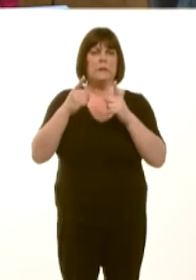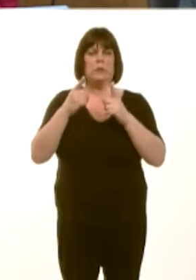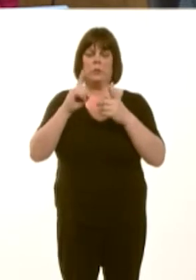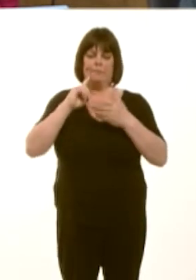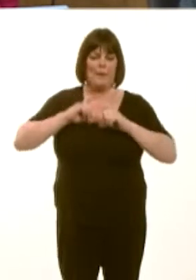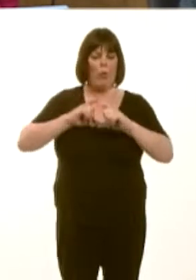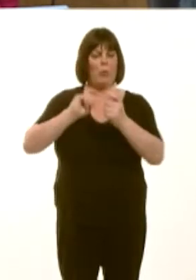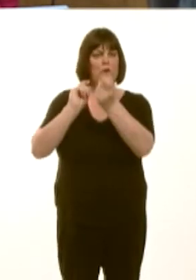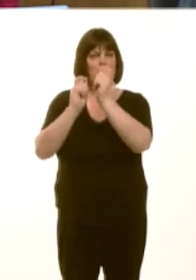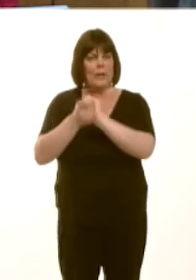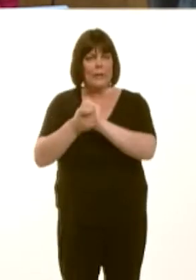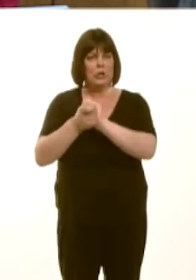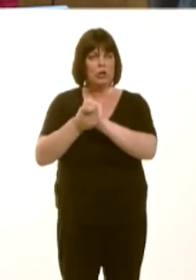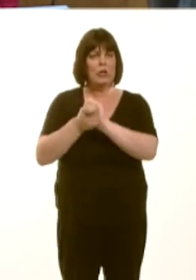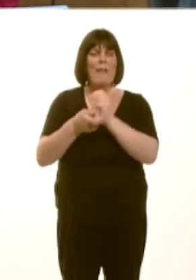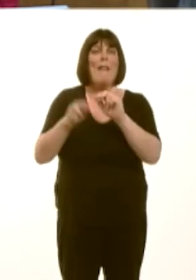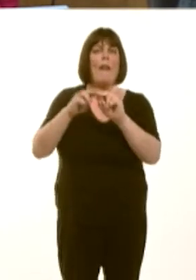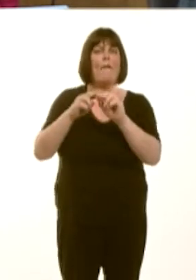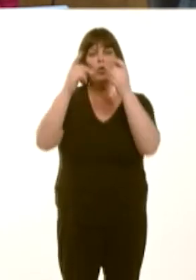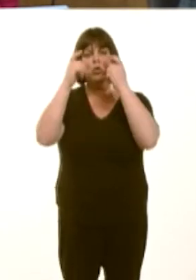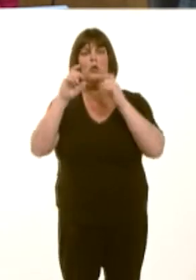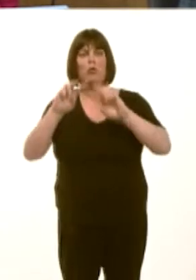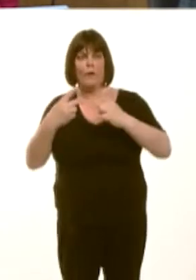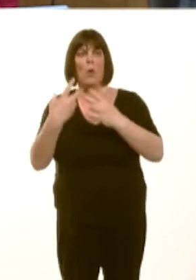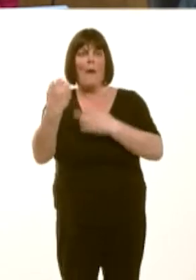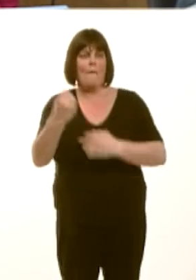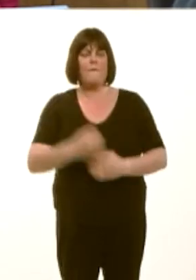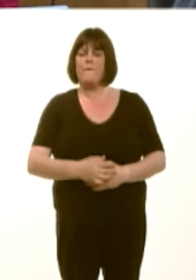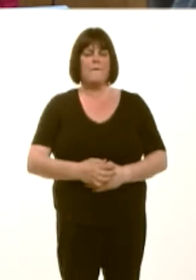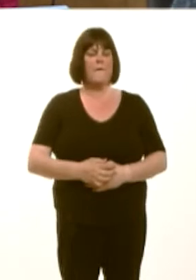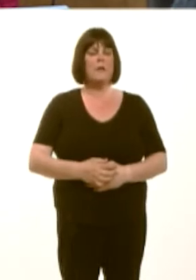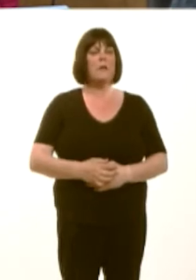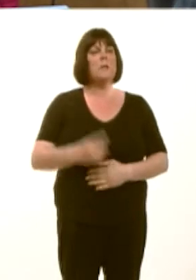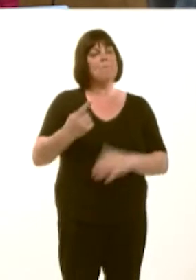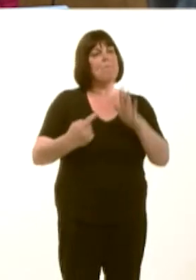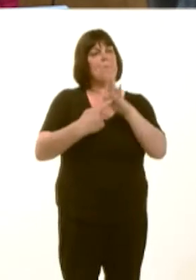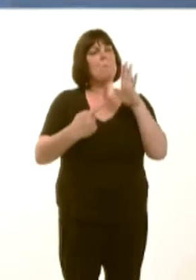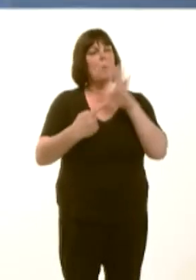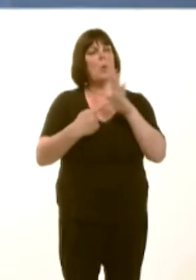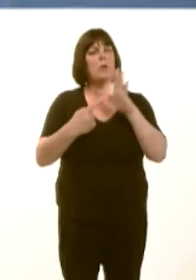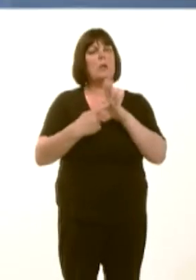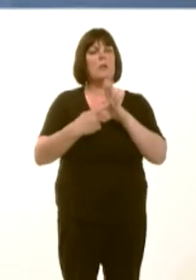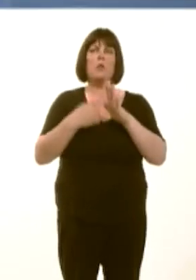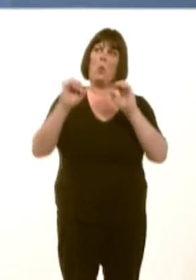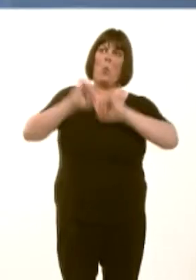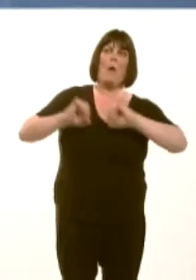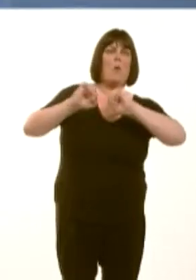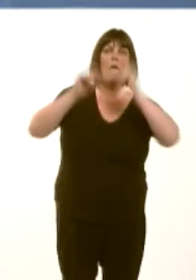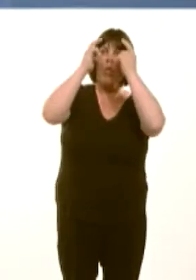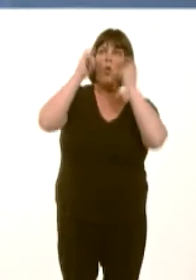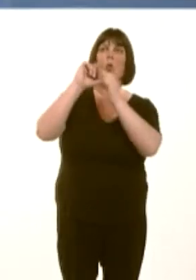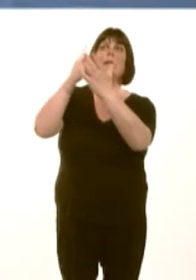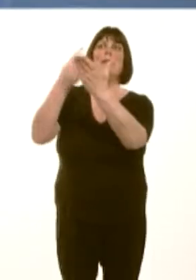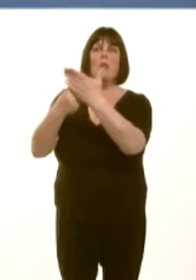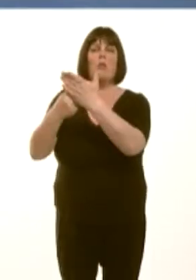a judicial review is pending. So it's extremely important that there is a result on that so that everybody knows what the